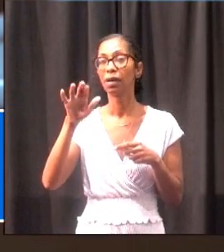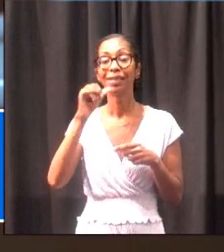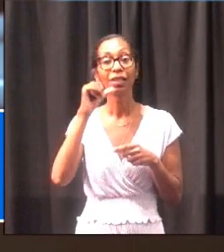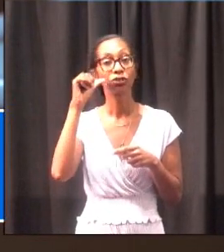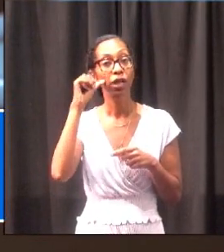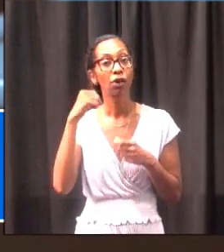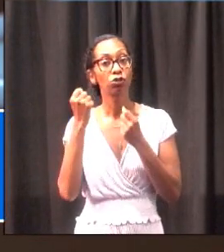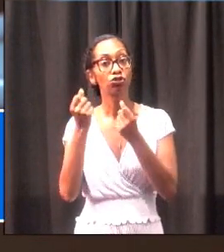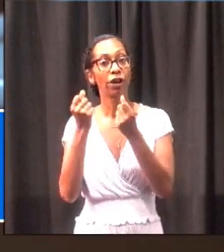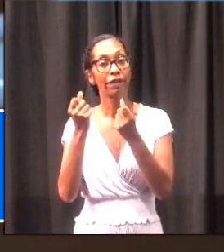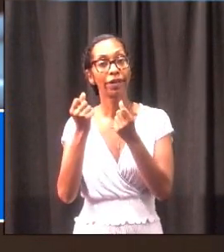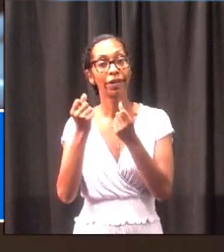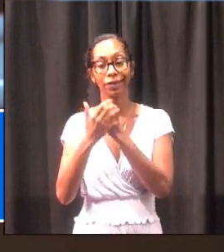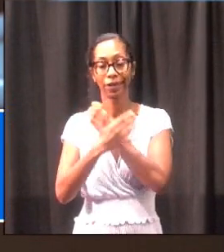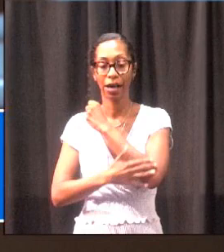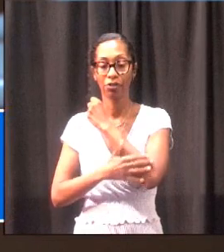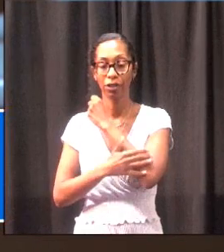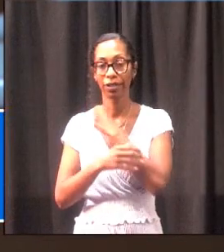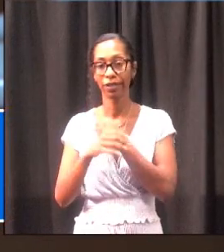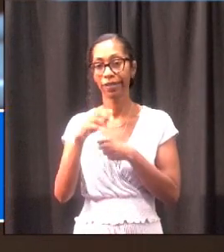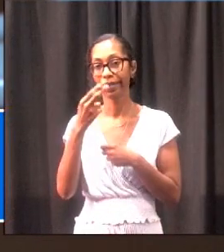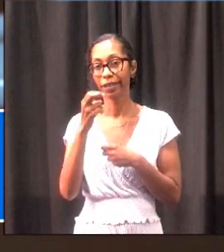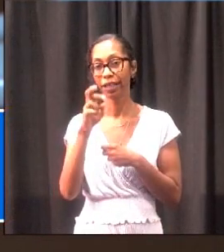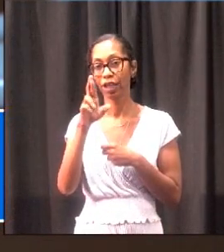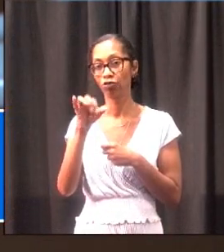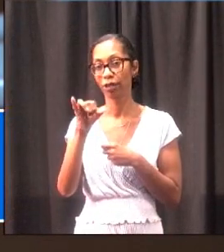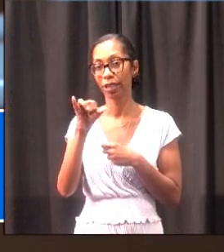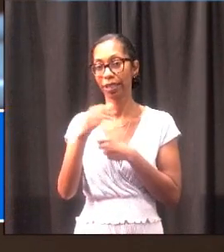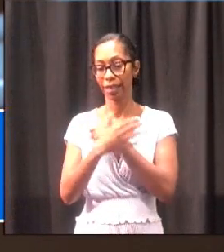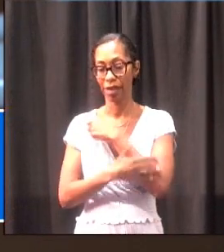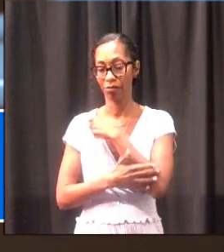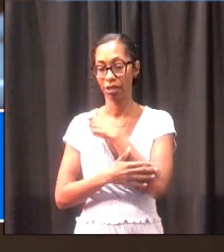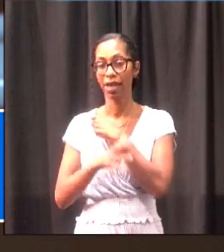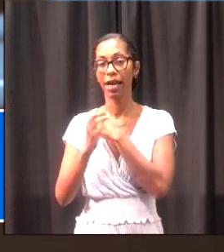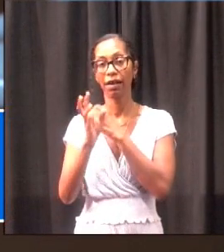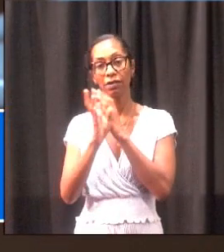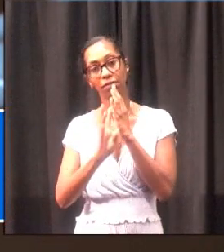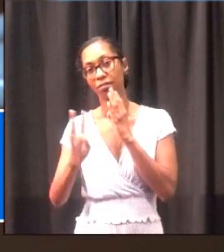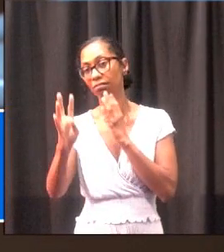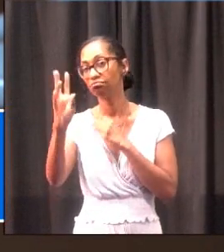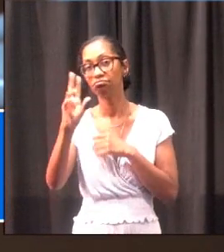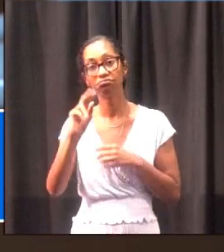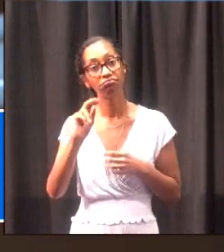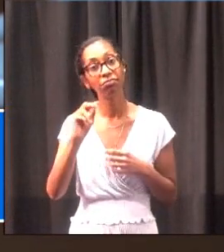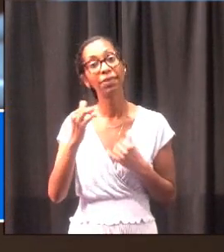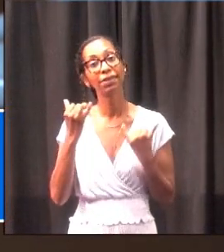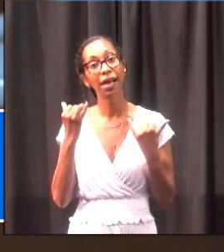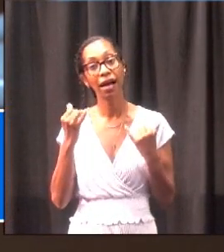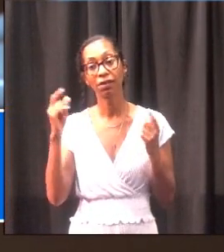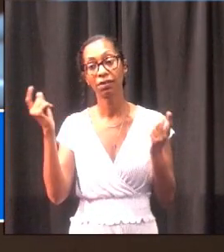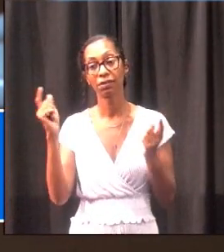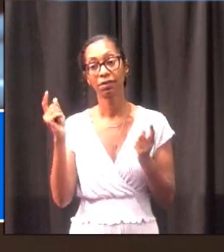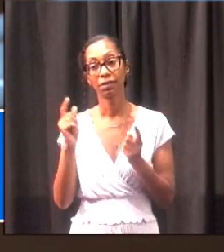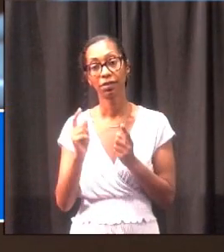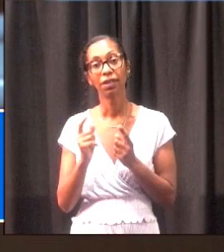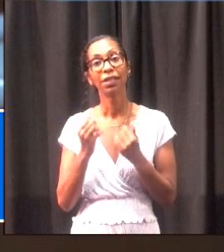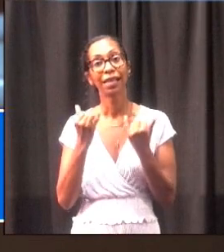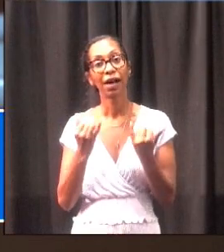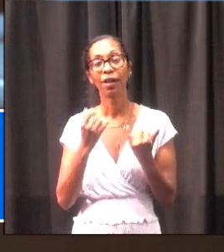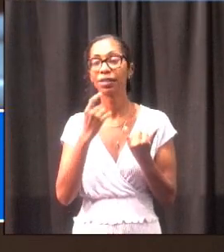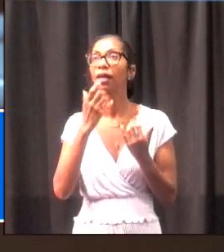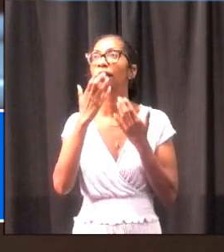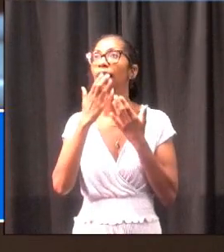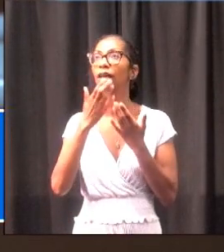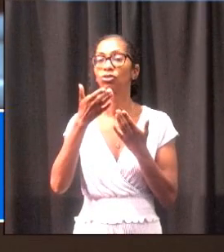driving through Henry County and I saw their food lines dwindling down some. And I was like, God, I thank you because that says that things are getting